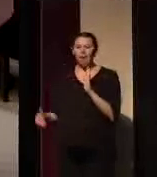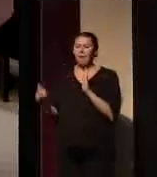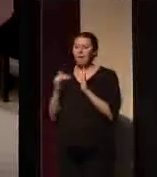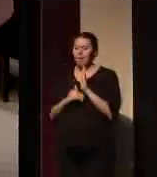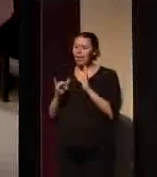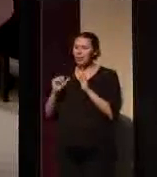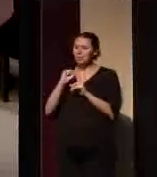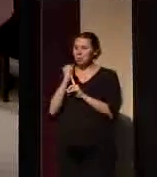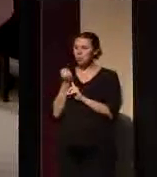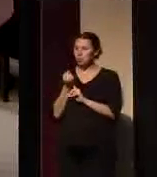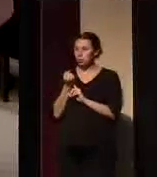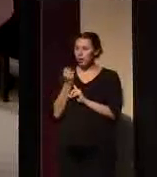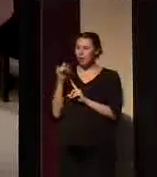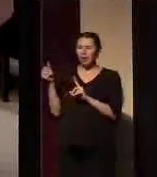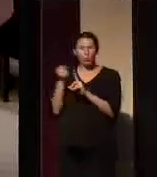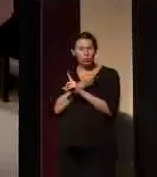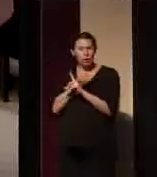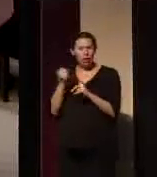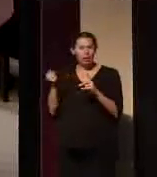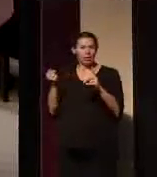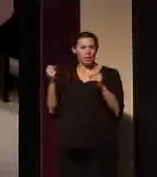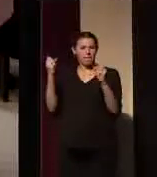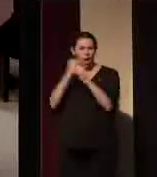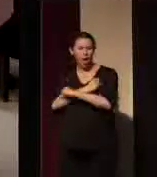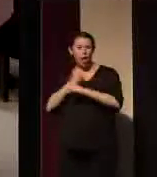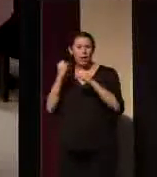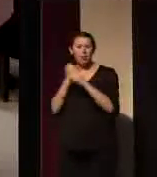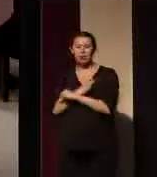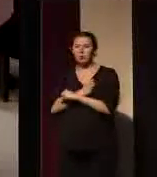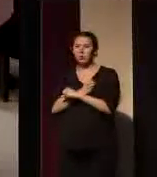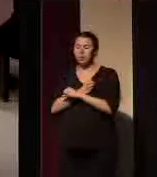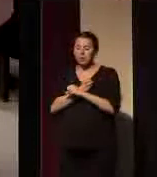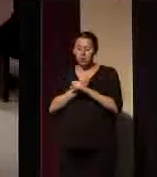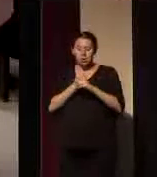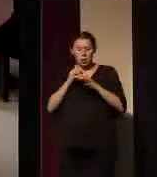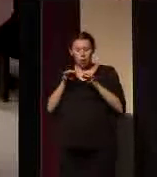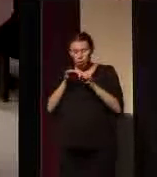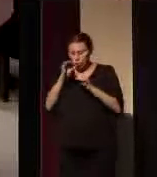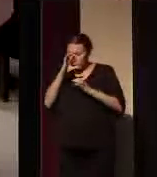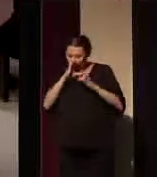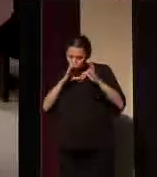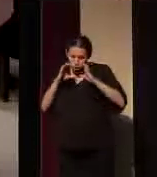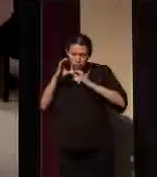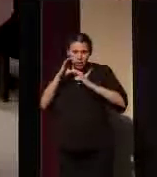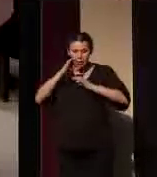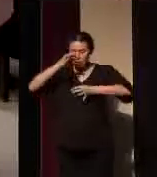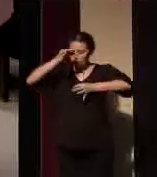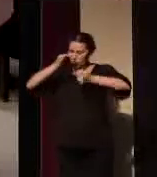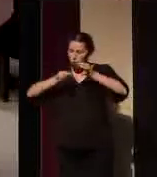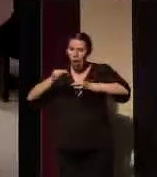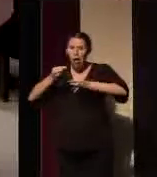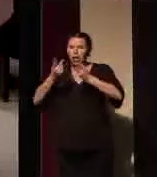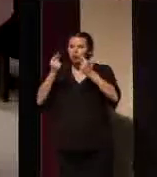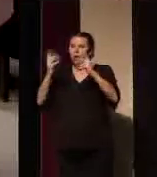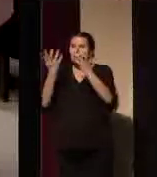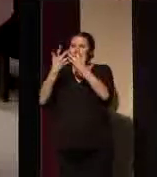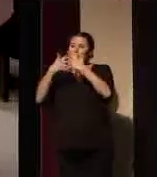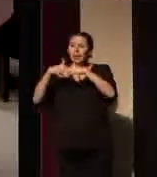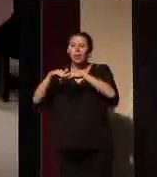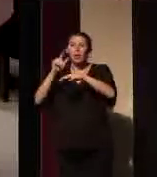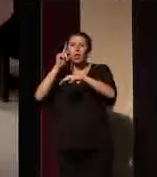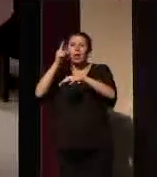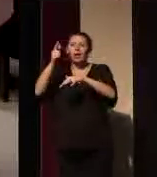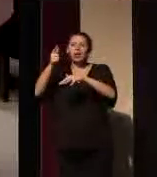of brutality and violence, soul searching, trials, trying to come together, and then it fades away